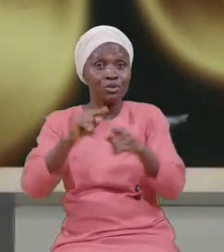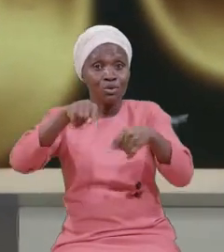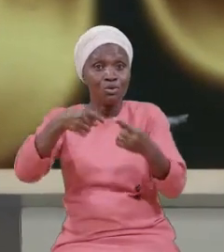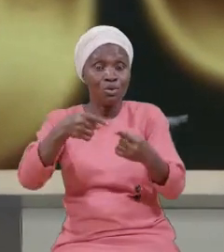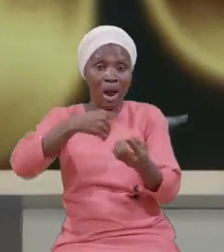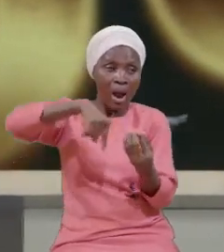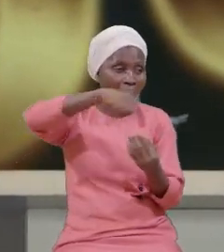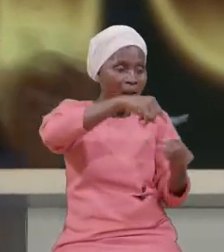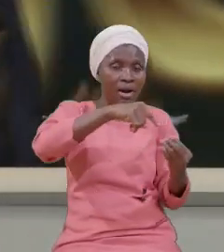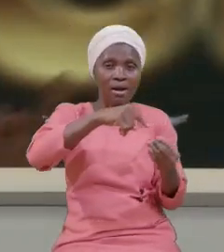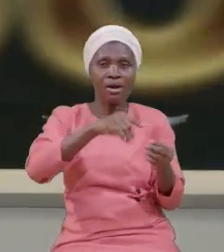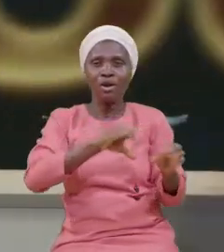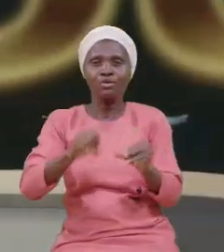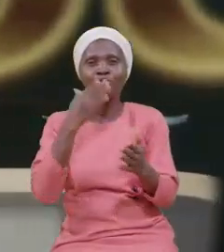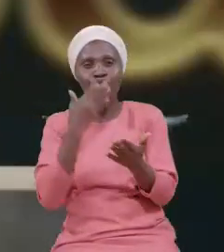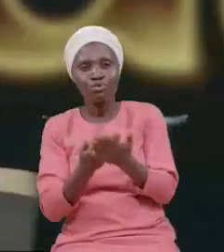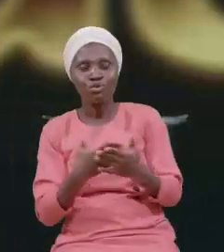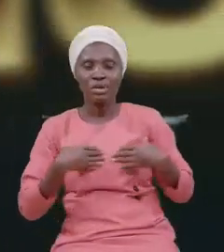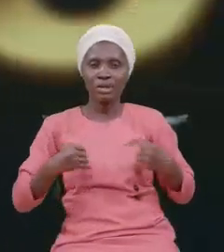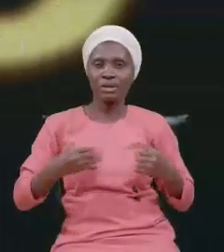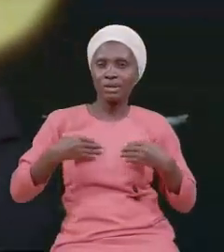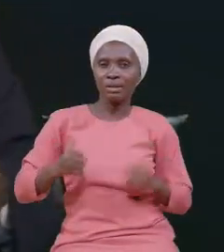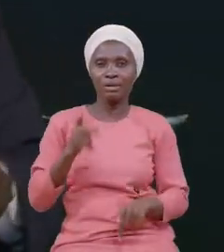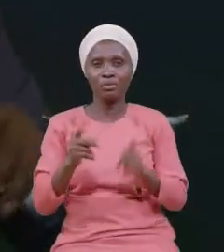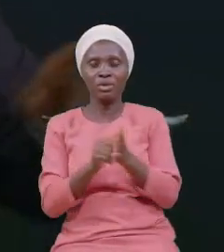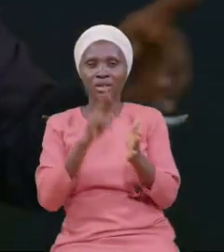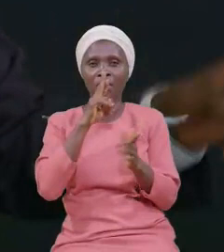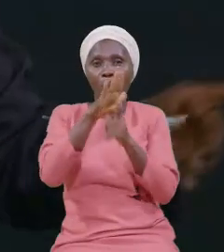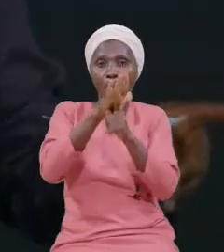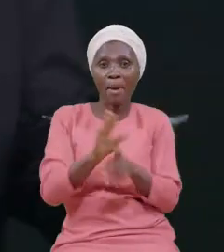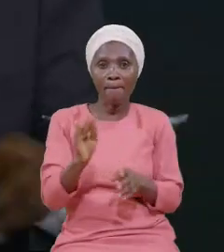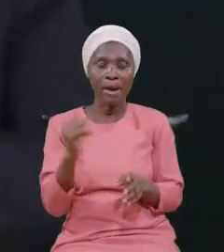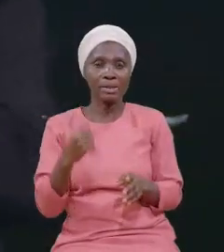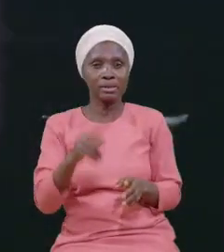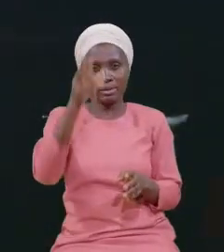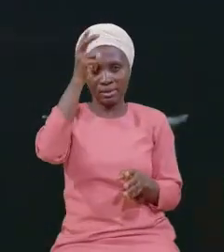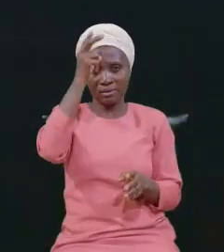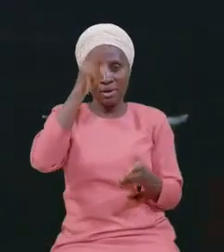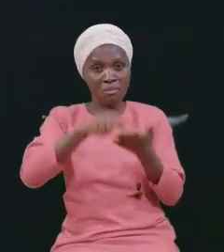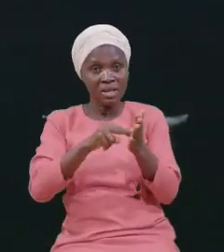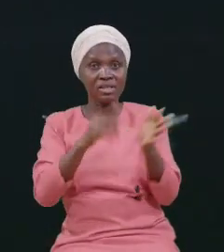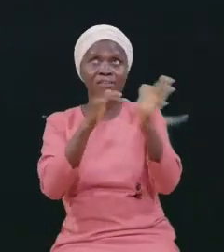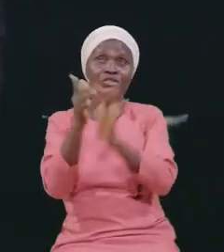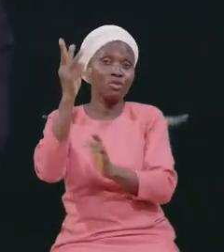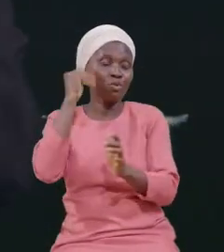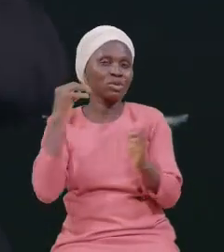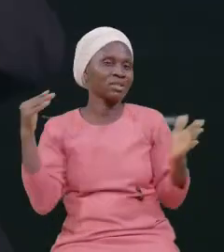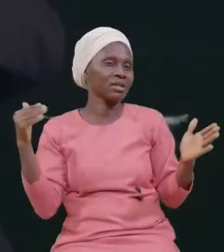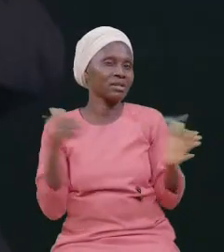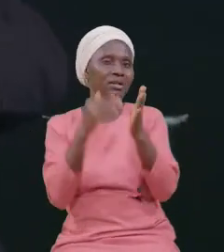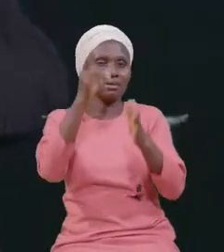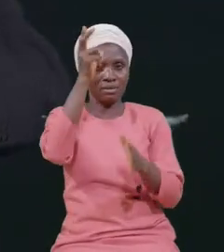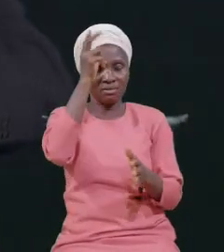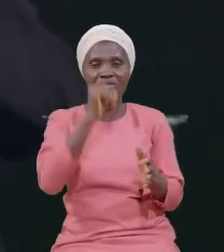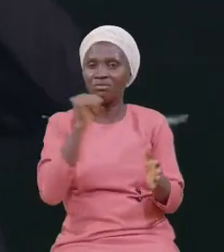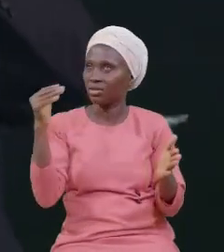that were oppressed of the devil, he was against the devil. He was not against his Father.